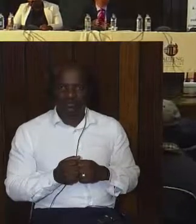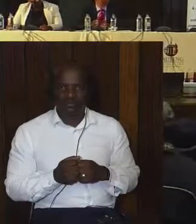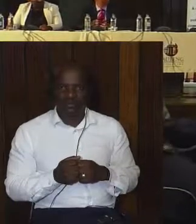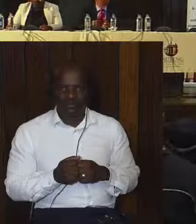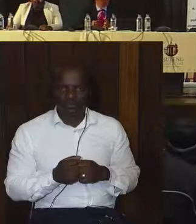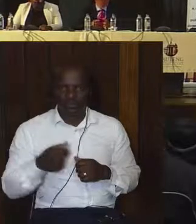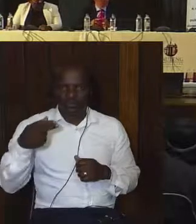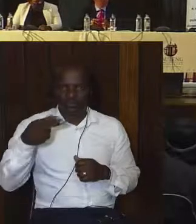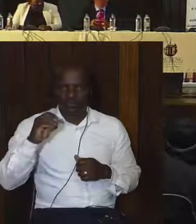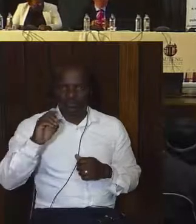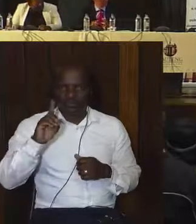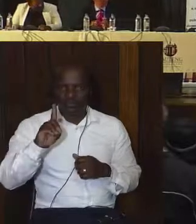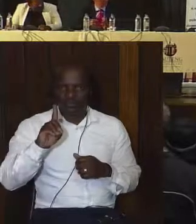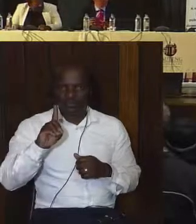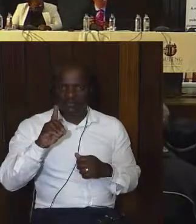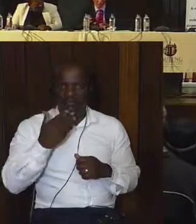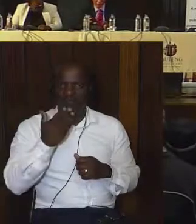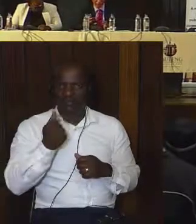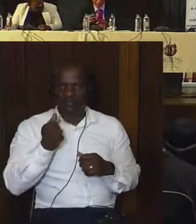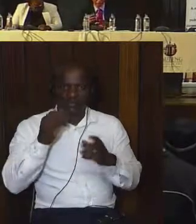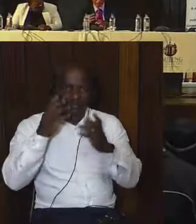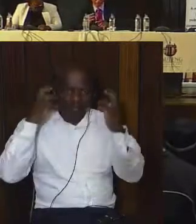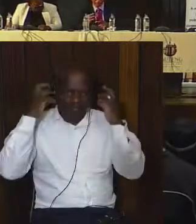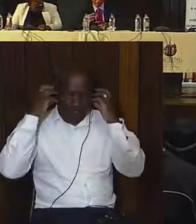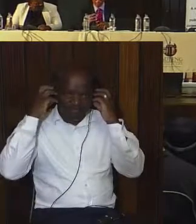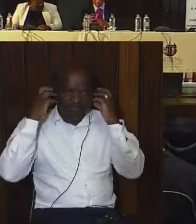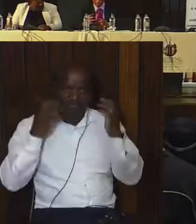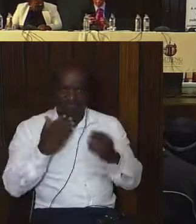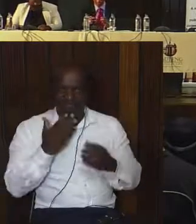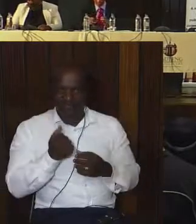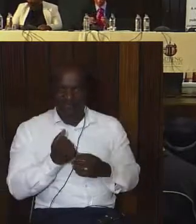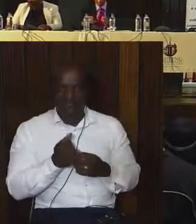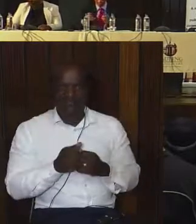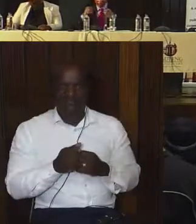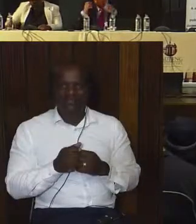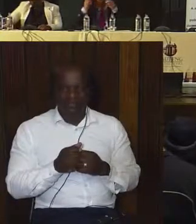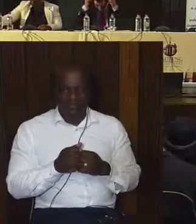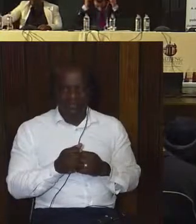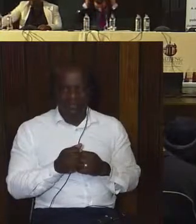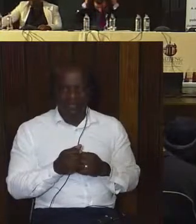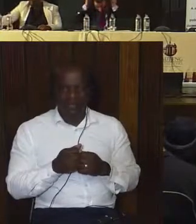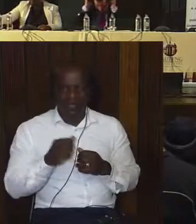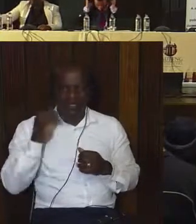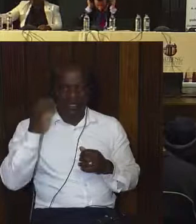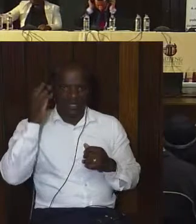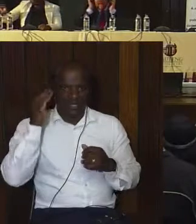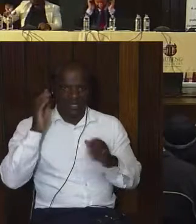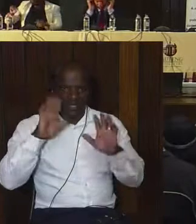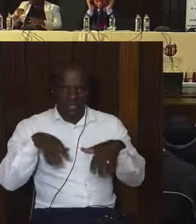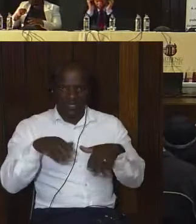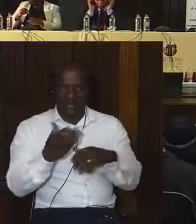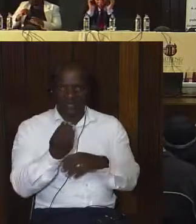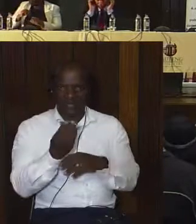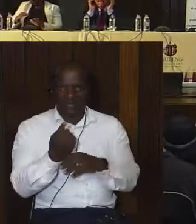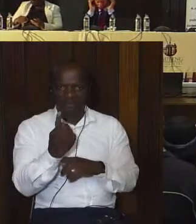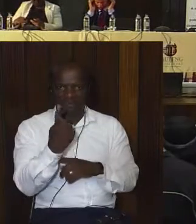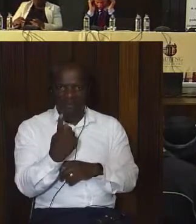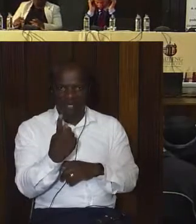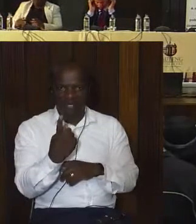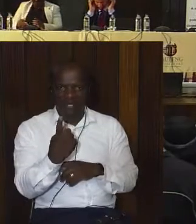you. HOD, if you can just put the headphones on and then put it on and leave it on number 1. I'll